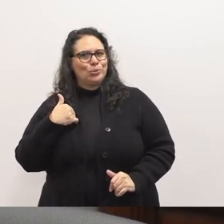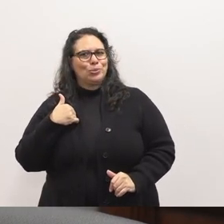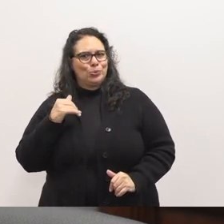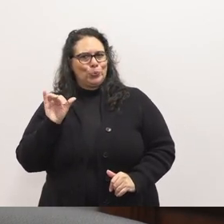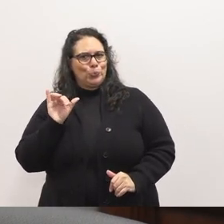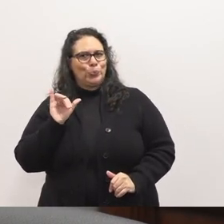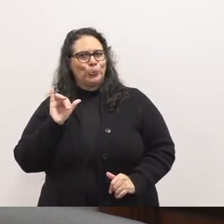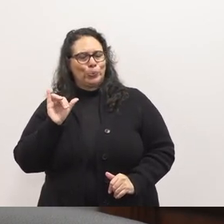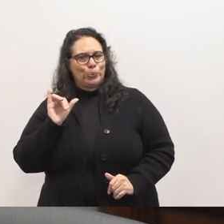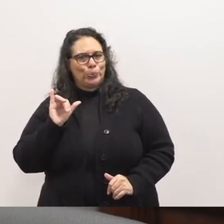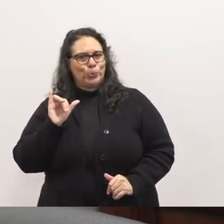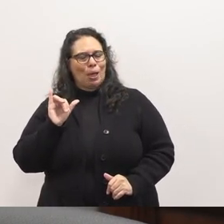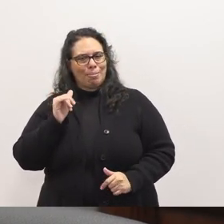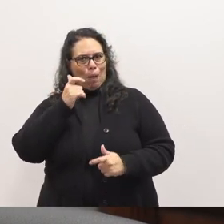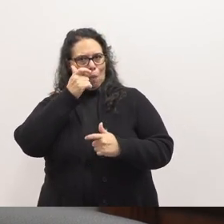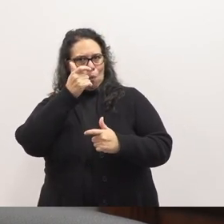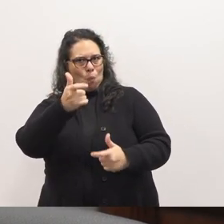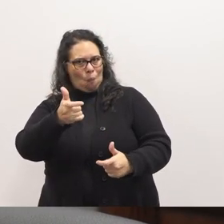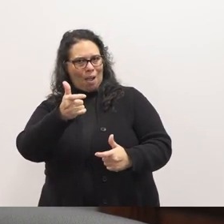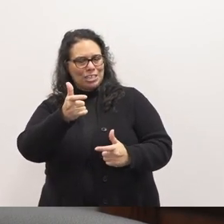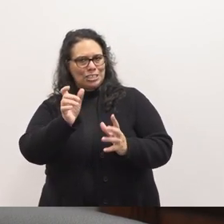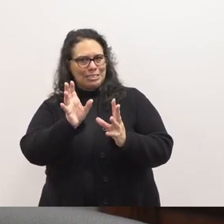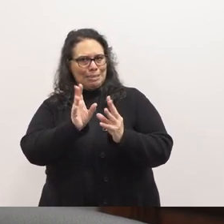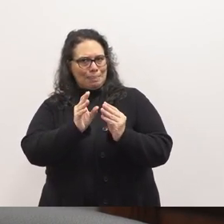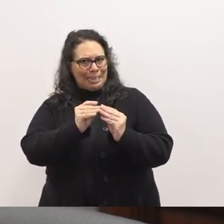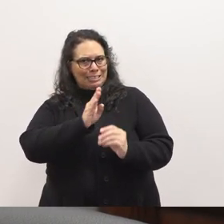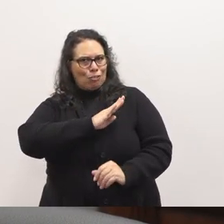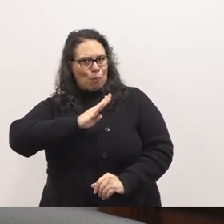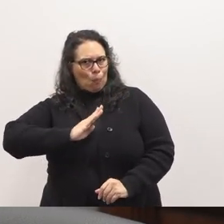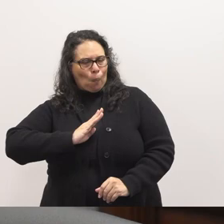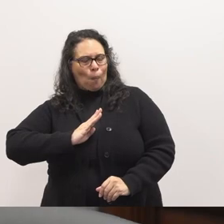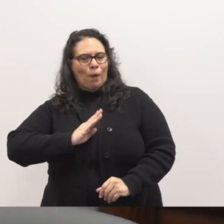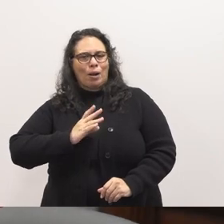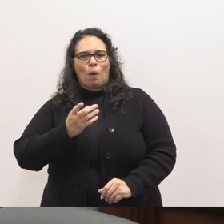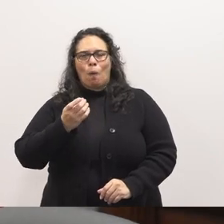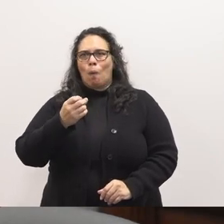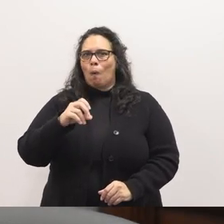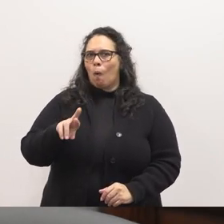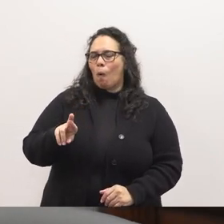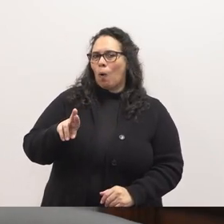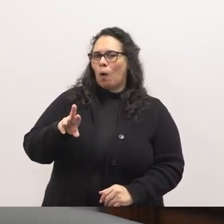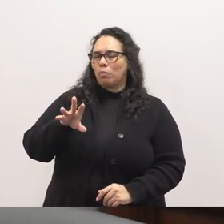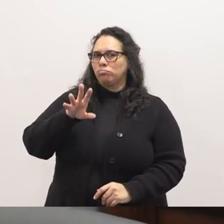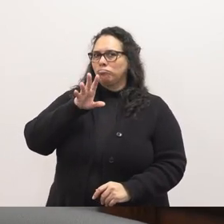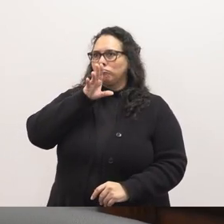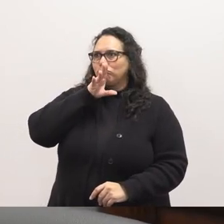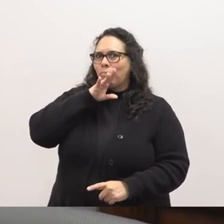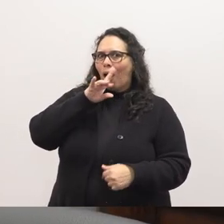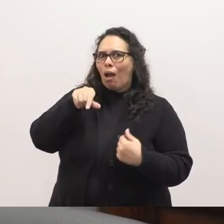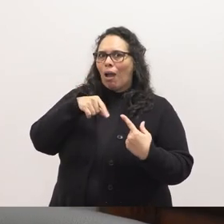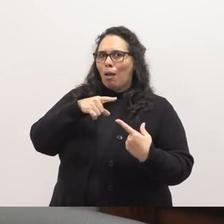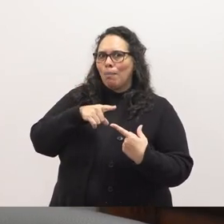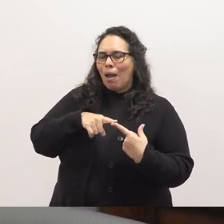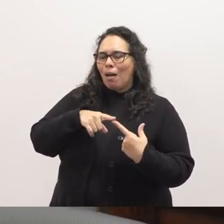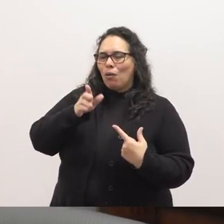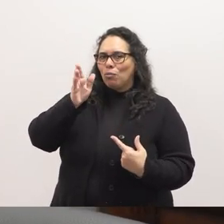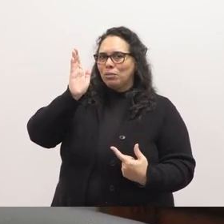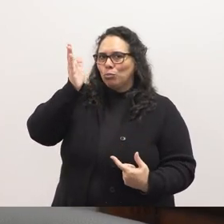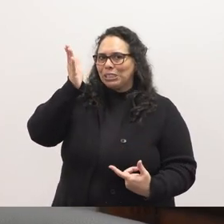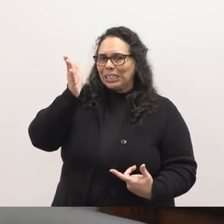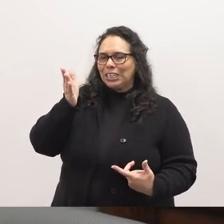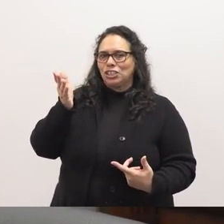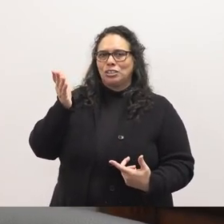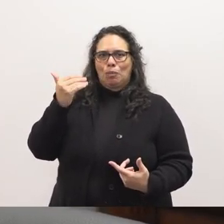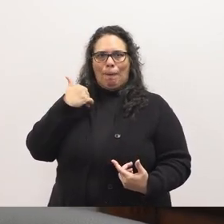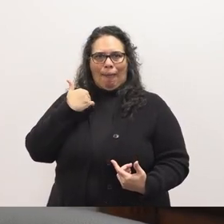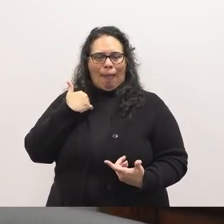either watch our board meetings and or reference conversations and presentations that we